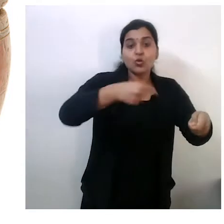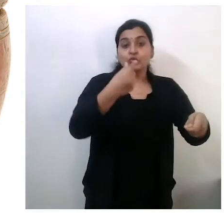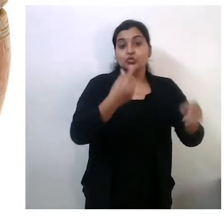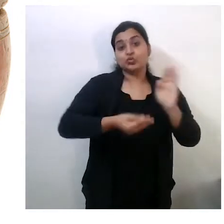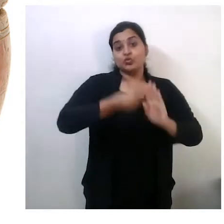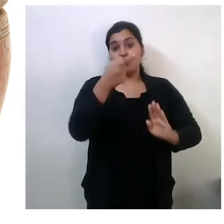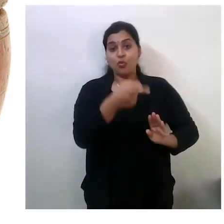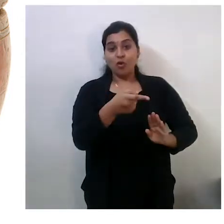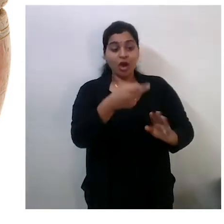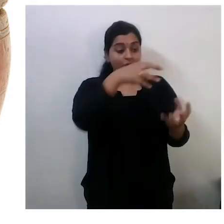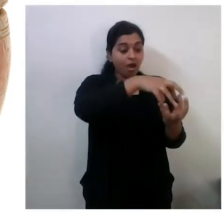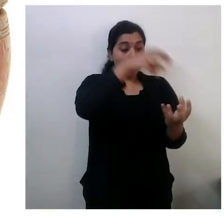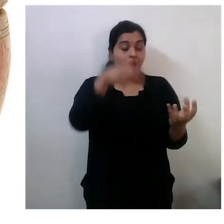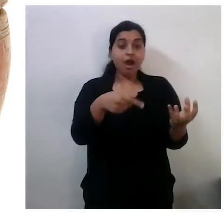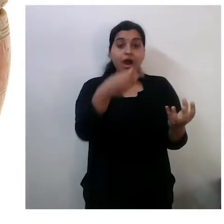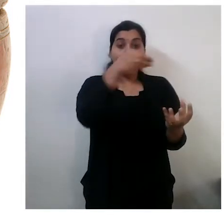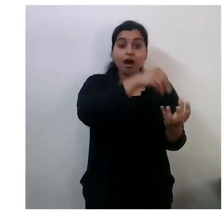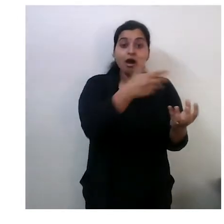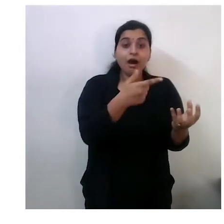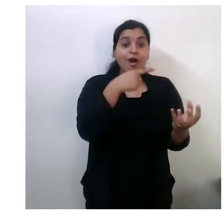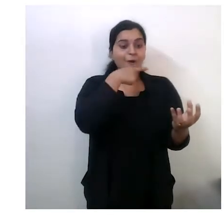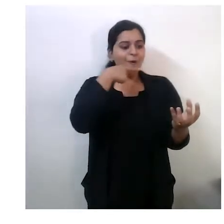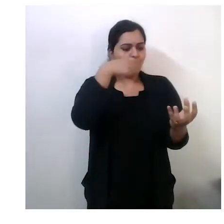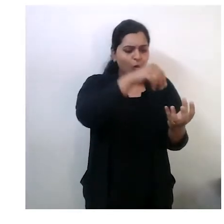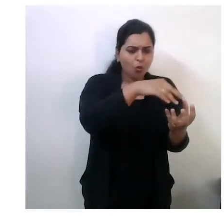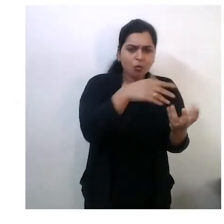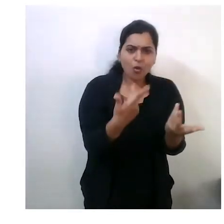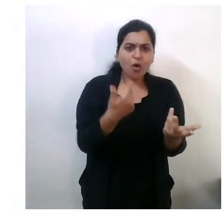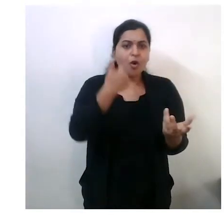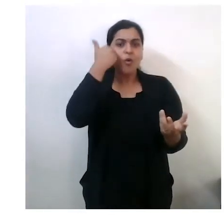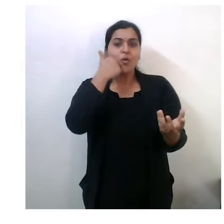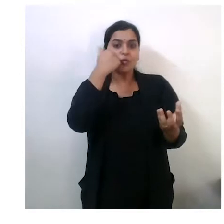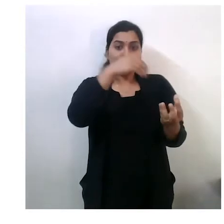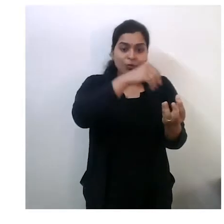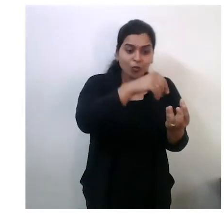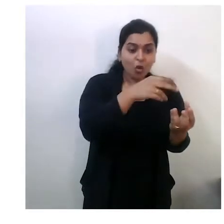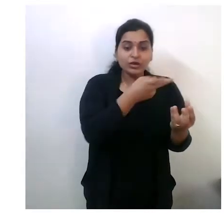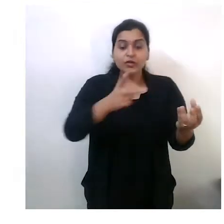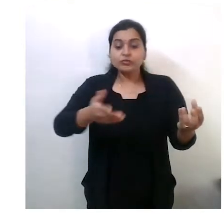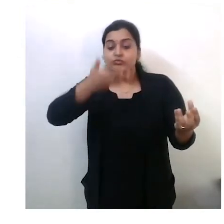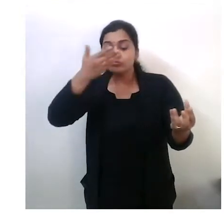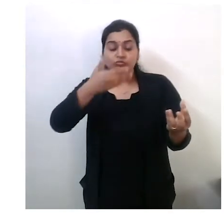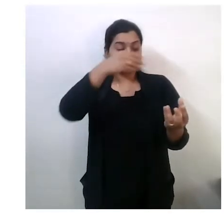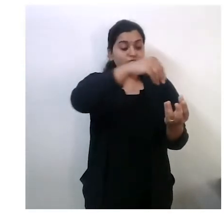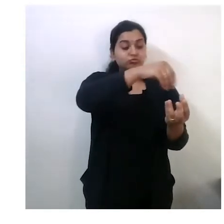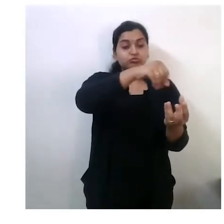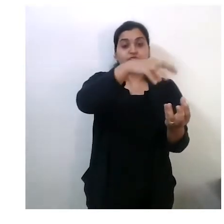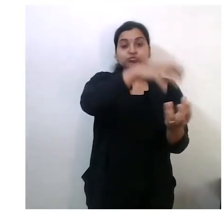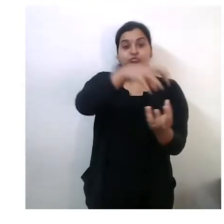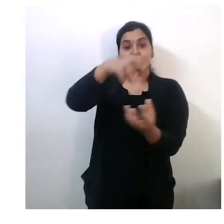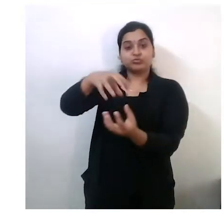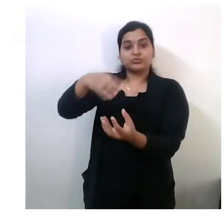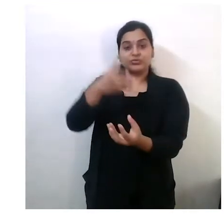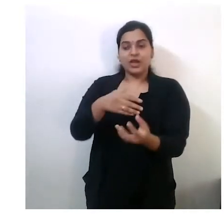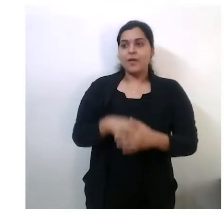them. They could hold vermilion, which is kumkum, turmeric or spices in them. So as they often contained in them elements that were used